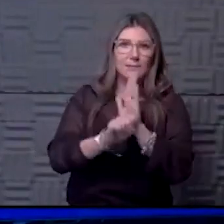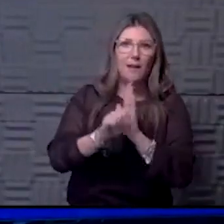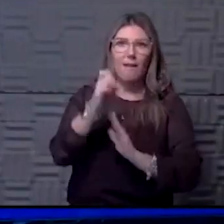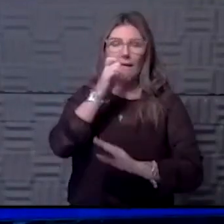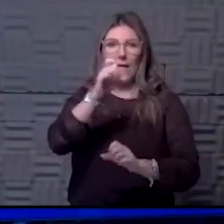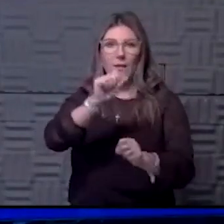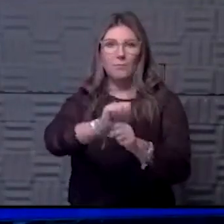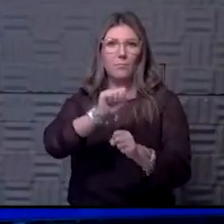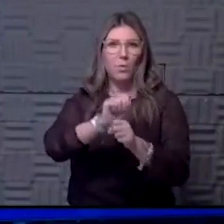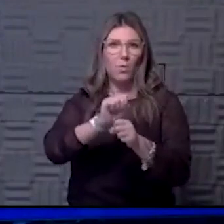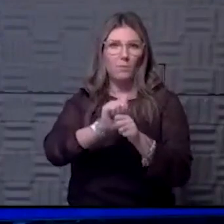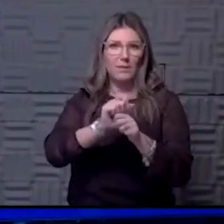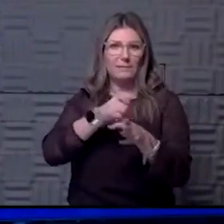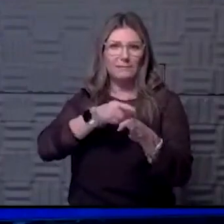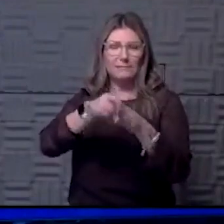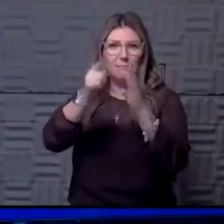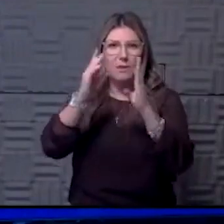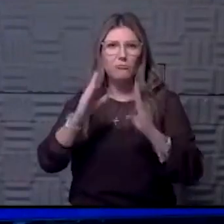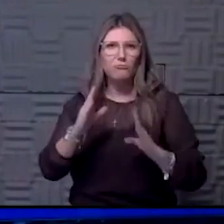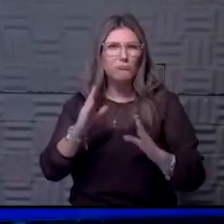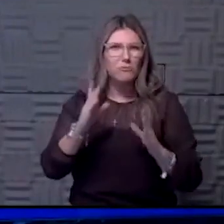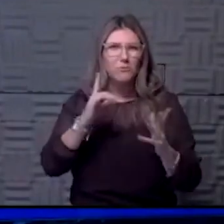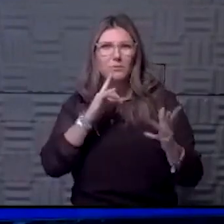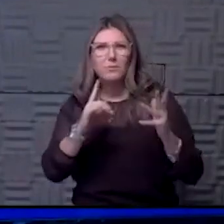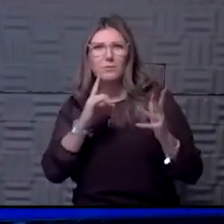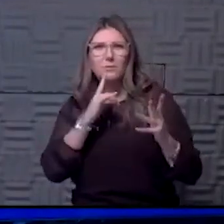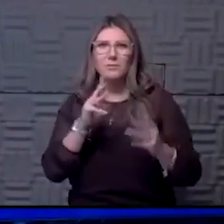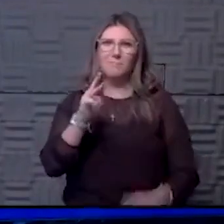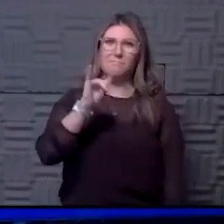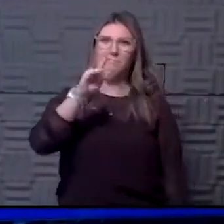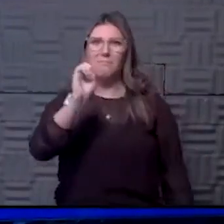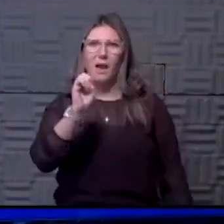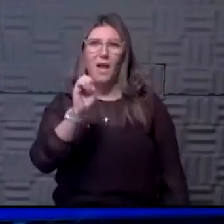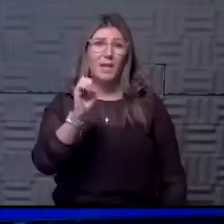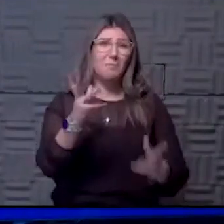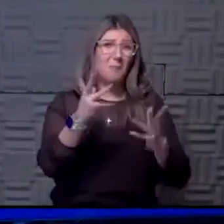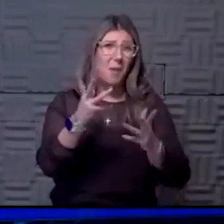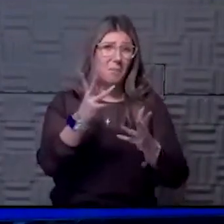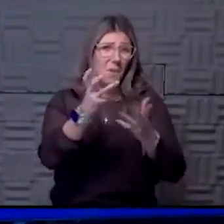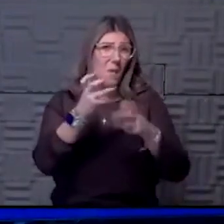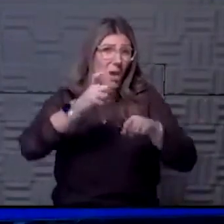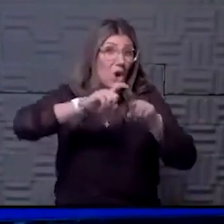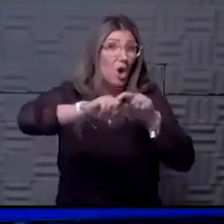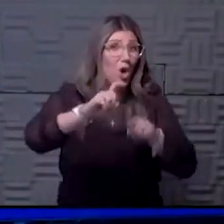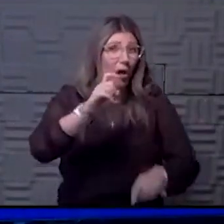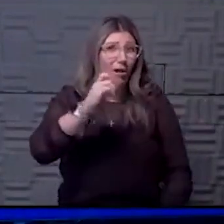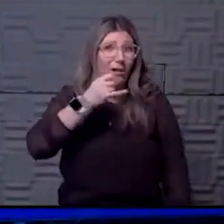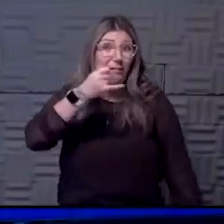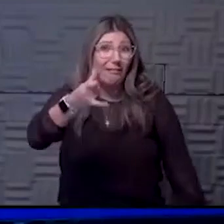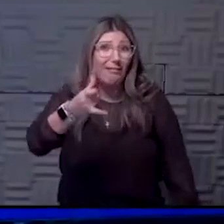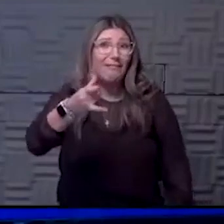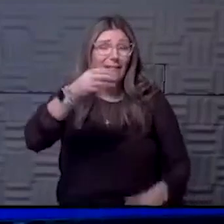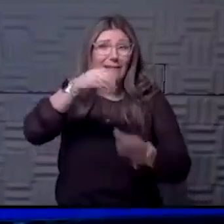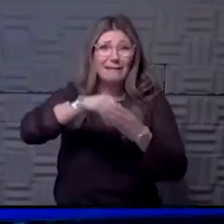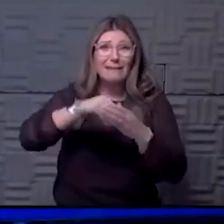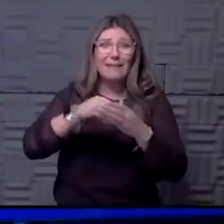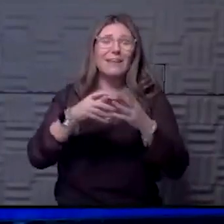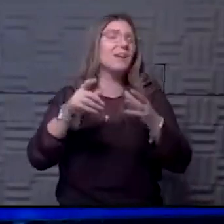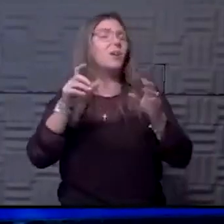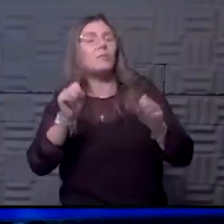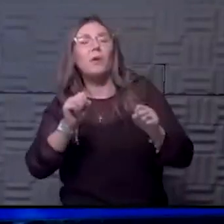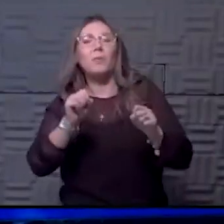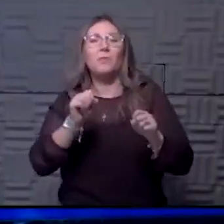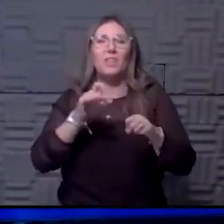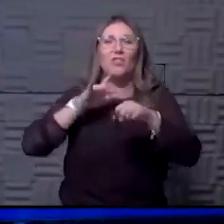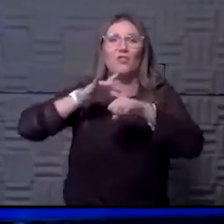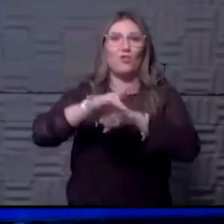specialties, when should be set aside? Mike, you might want to just grab the phone and what say it sounds your own like is question. I think, or probably pursuant to your earlier